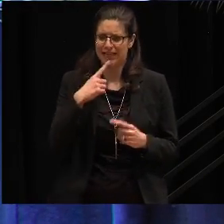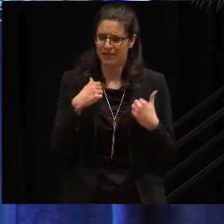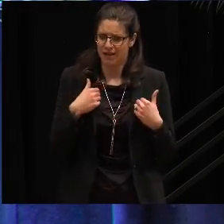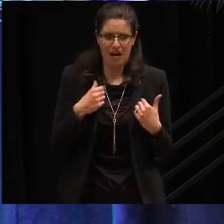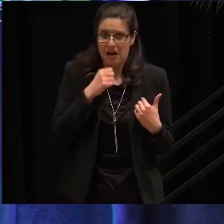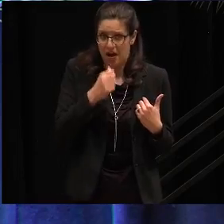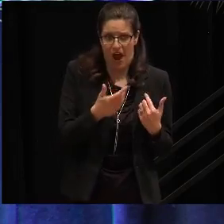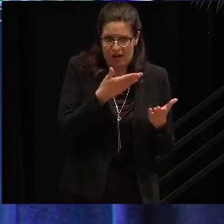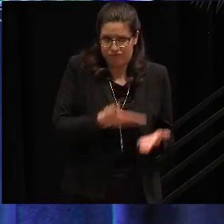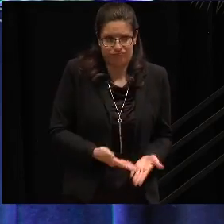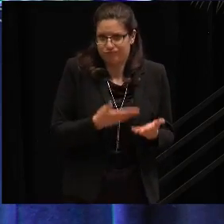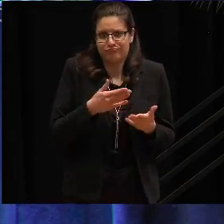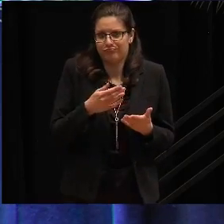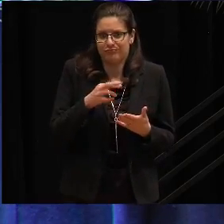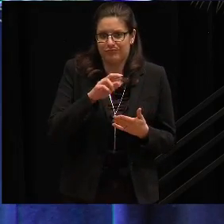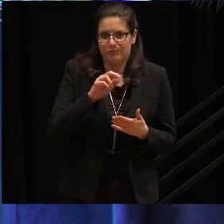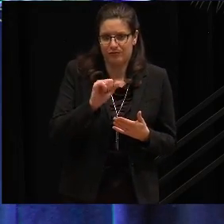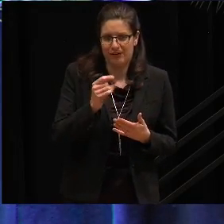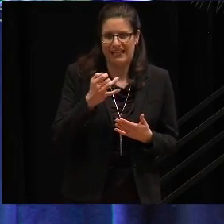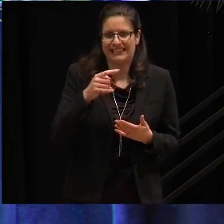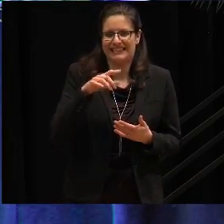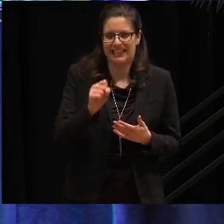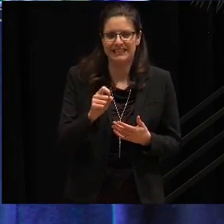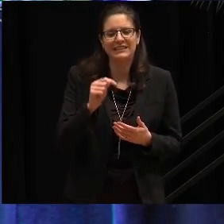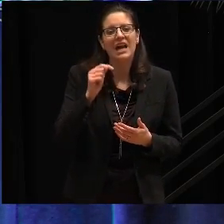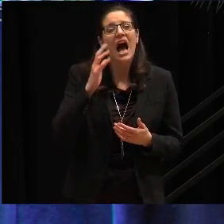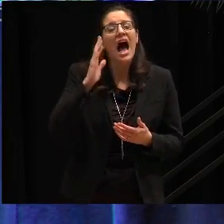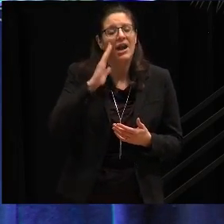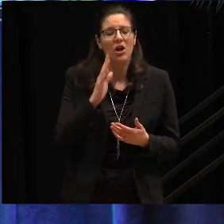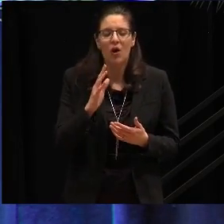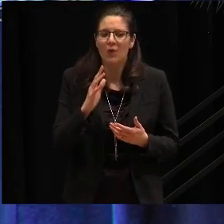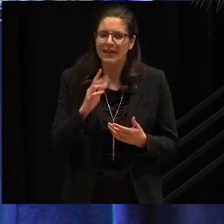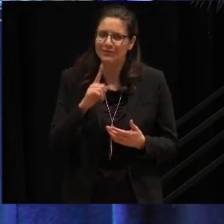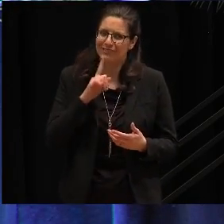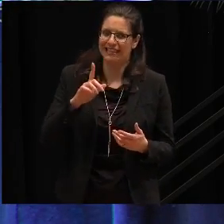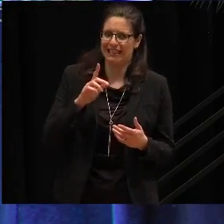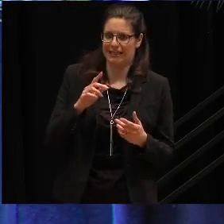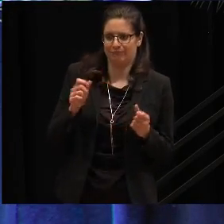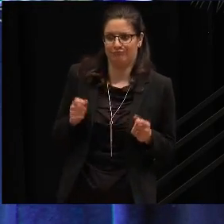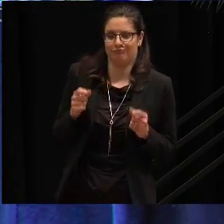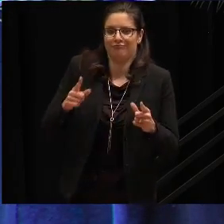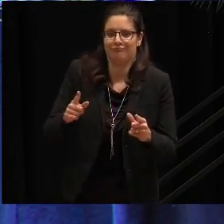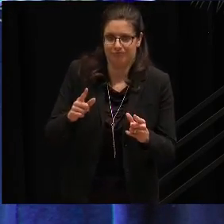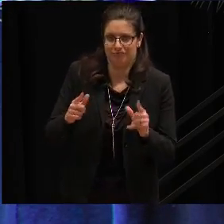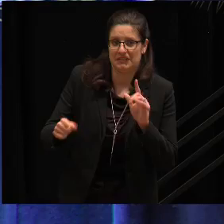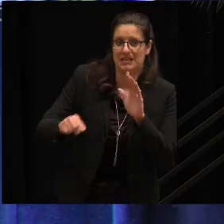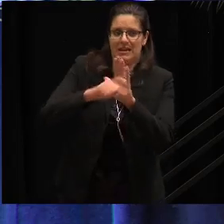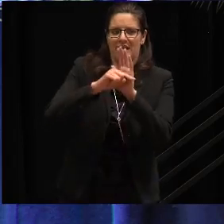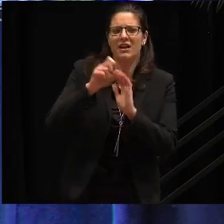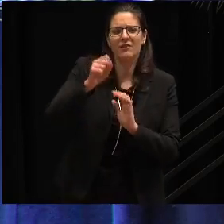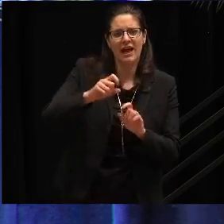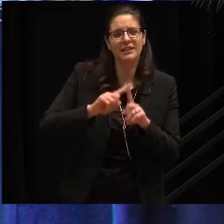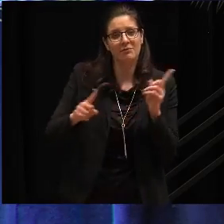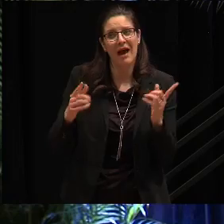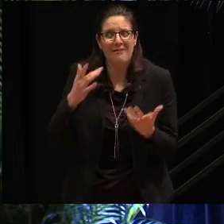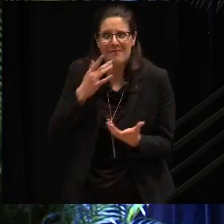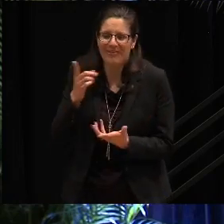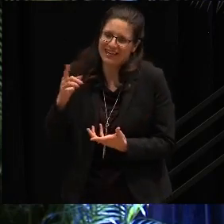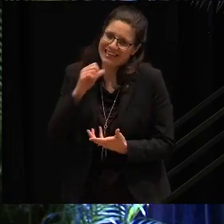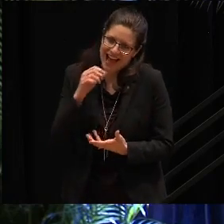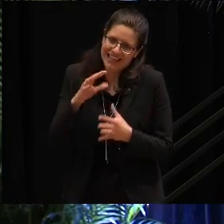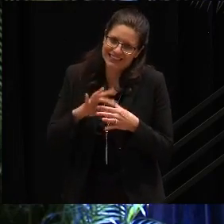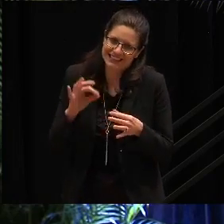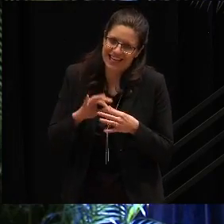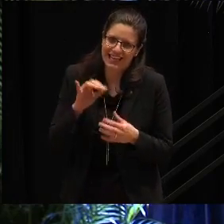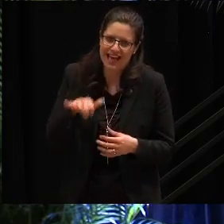a racist. I understand that some of these things are very inflammatory and bombastic, and I would like him not to say them. You're